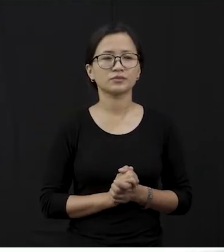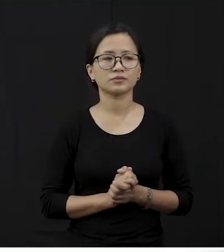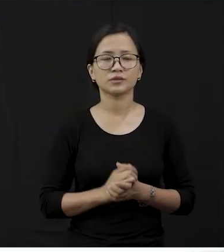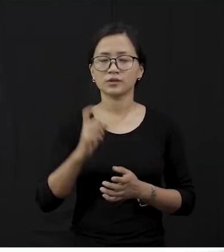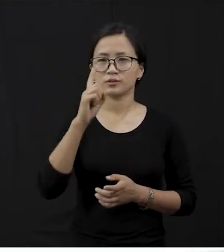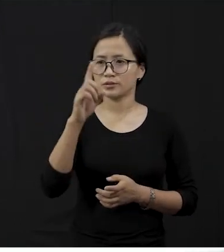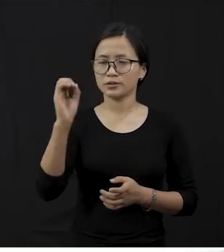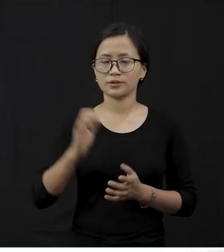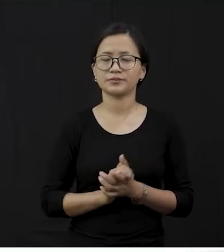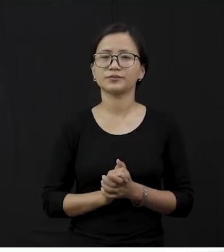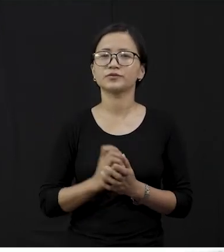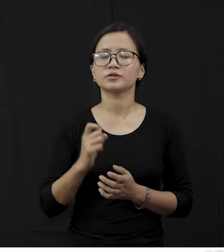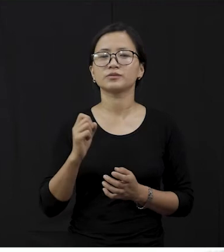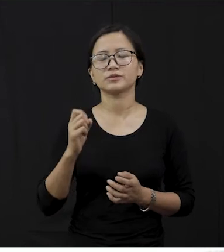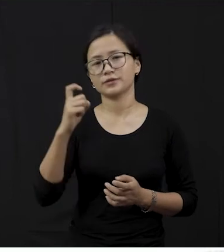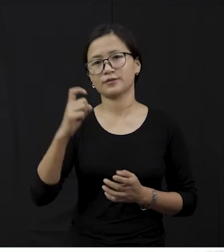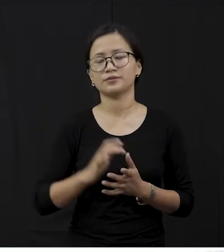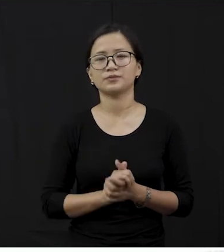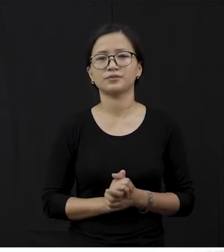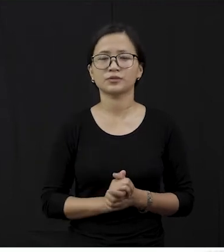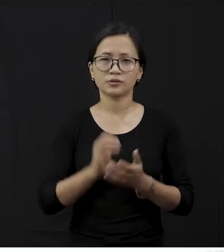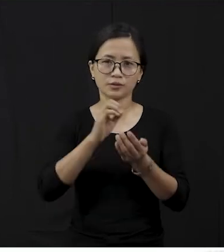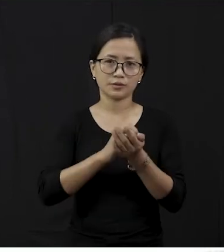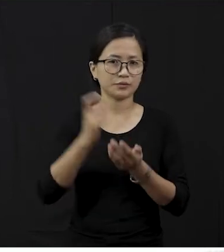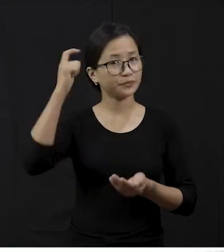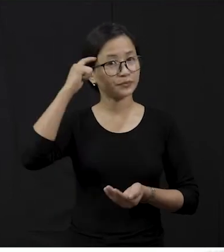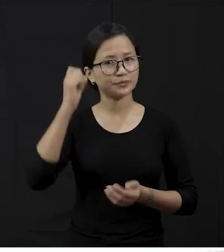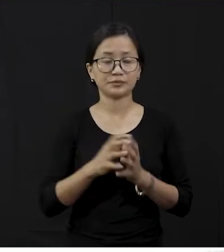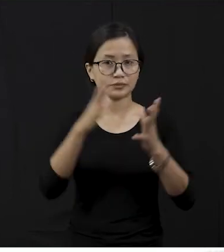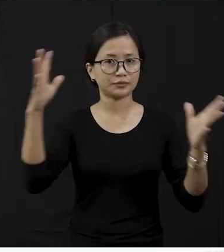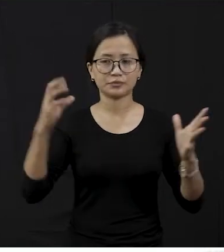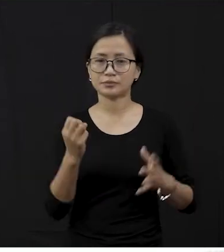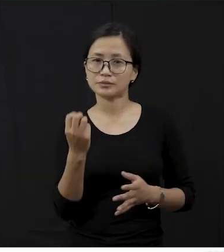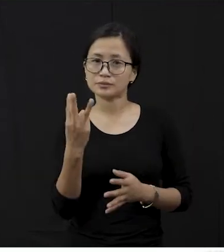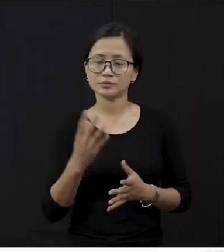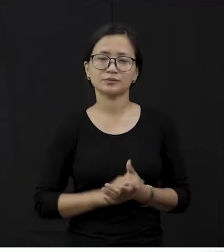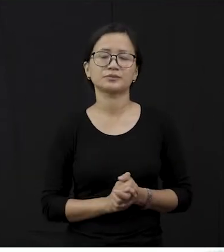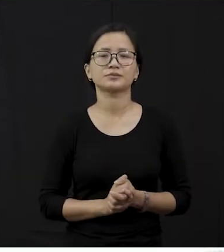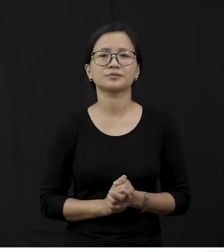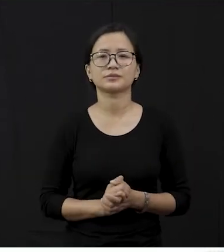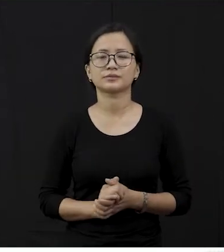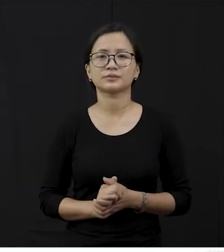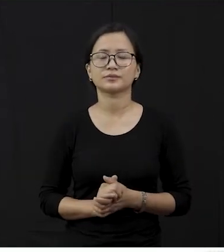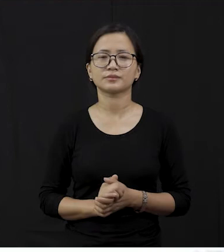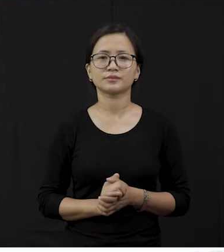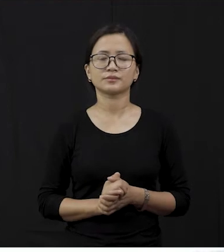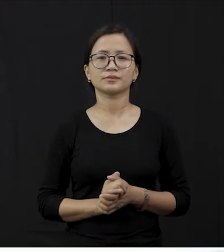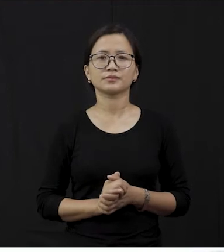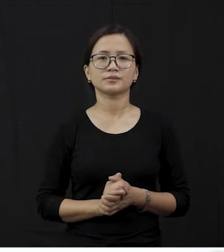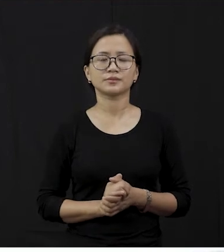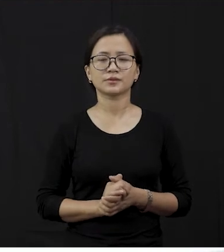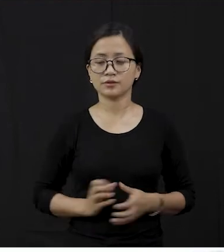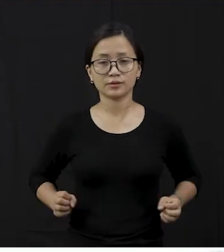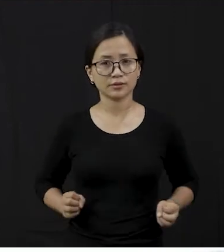subtract 7 from 10. You keep the bigger number in your mind. Which is the bigger number? It's 10. Then